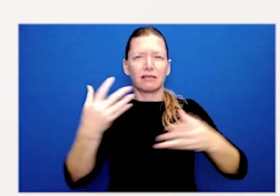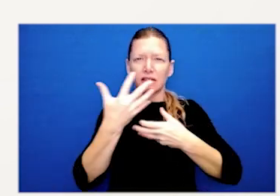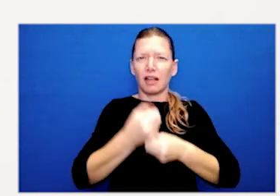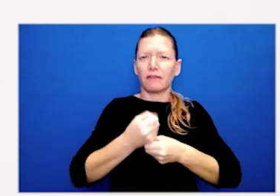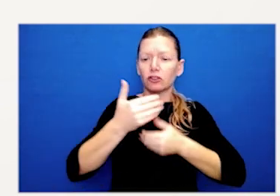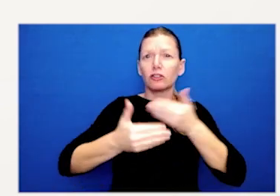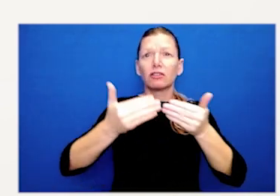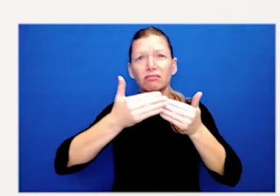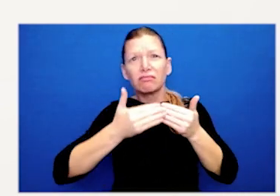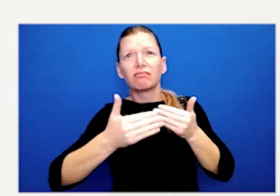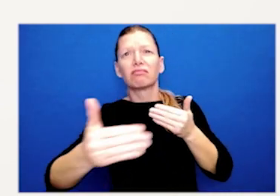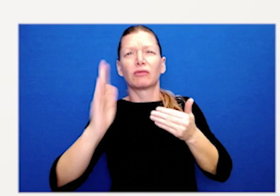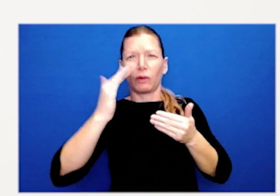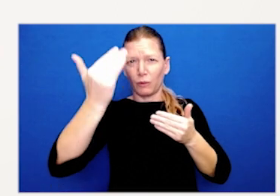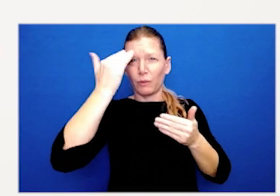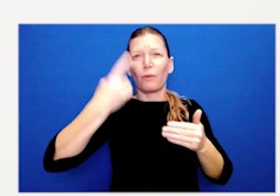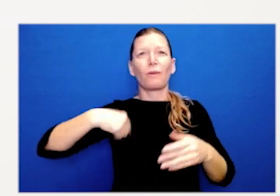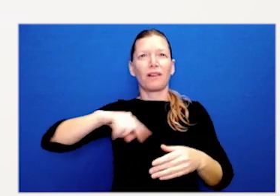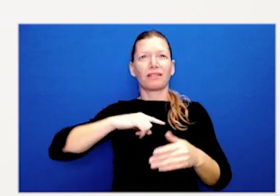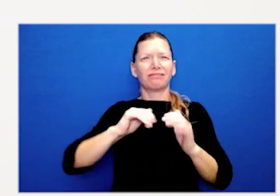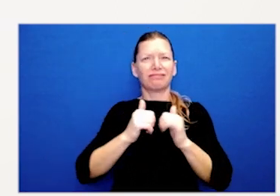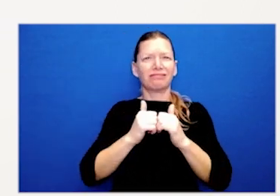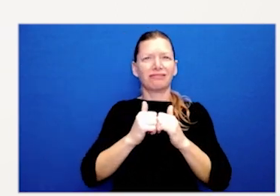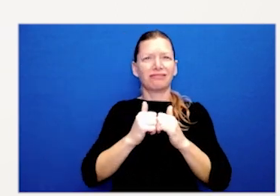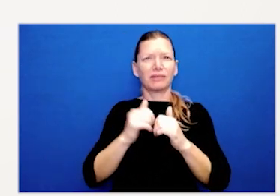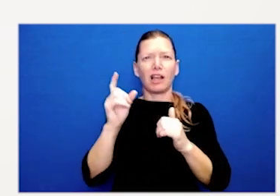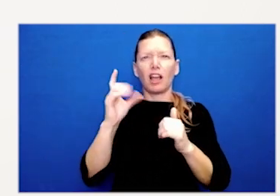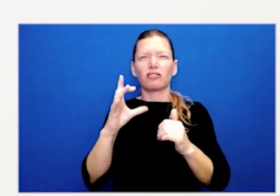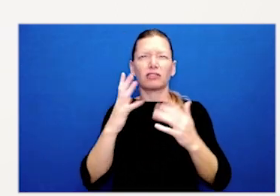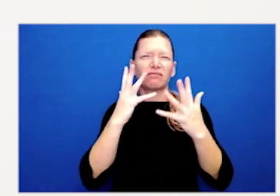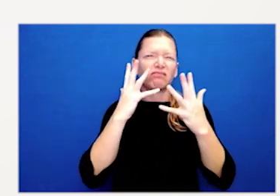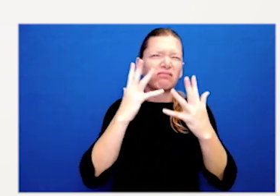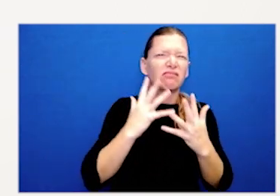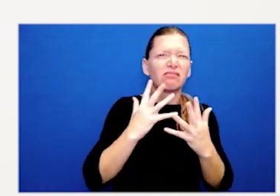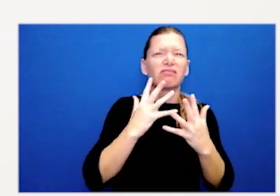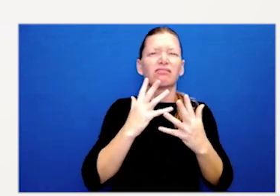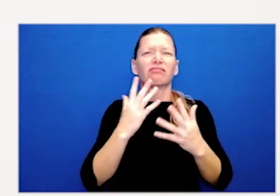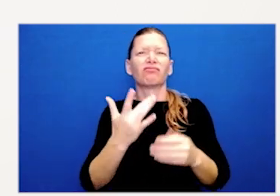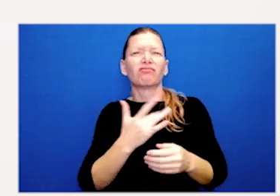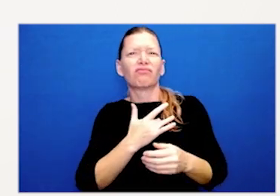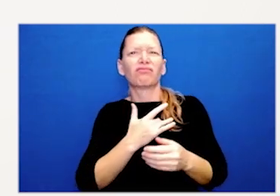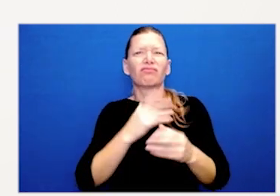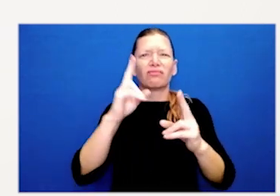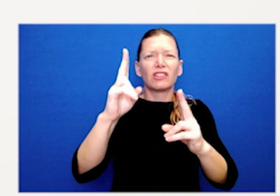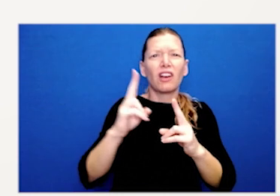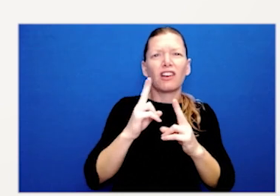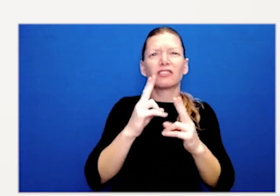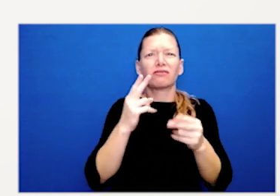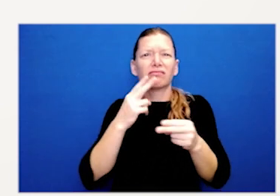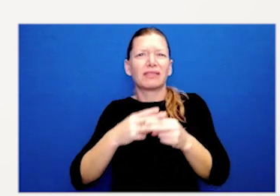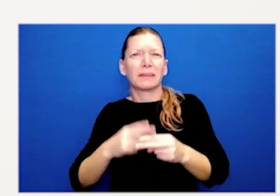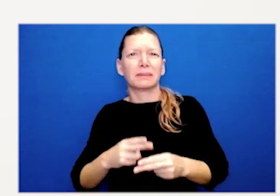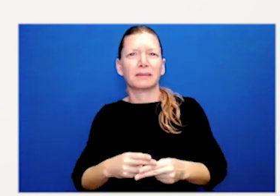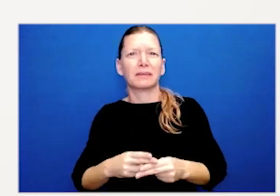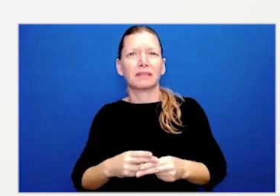DNA confidence that generations from now, they will know us by 100 sorted, succulent,